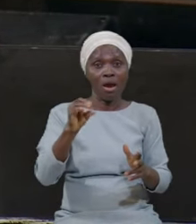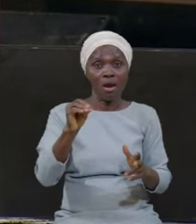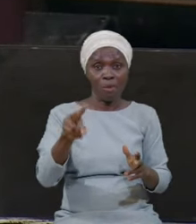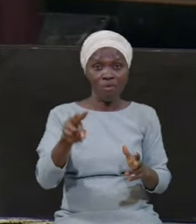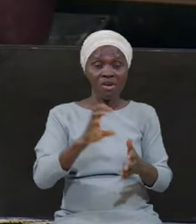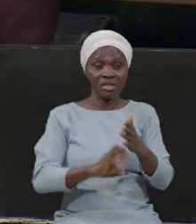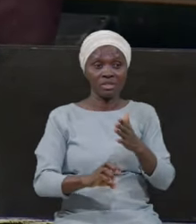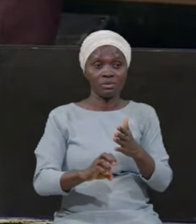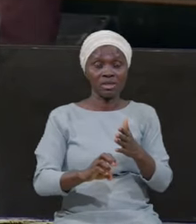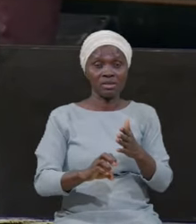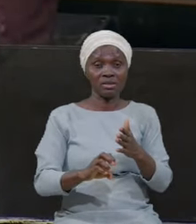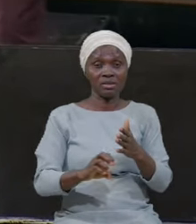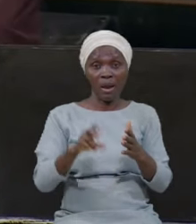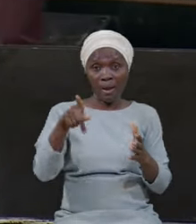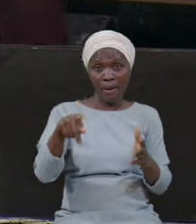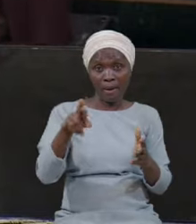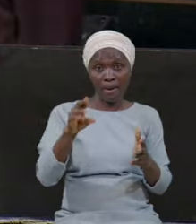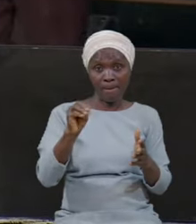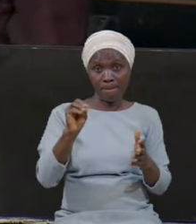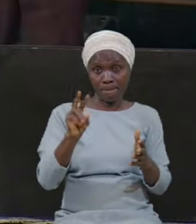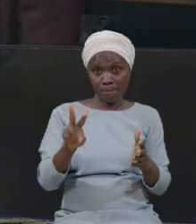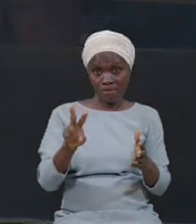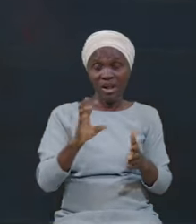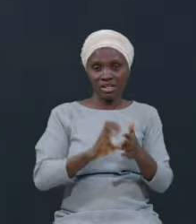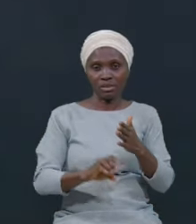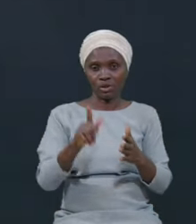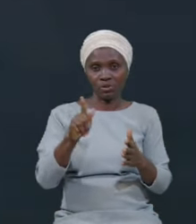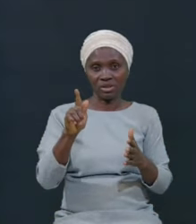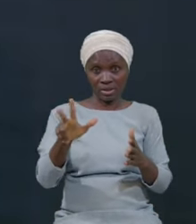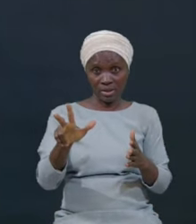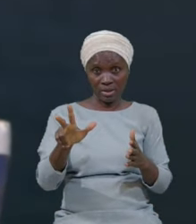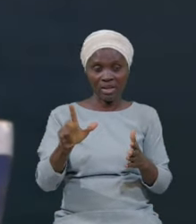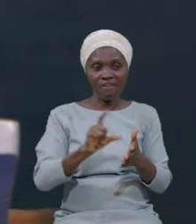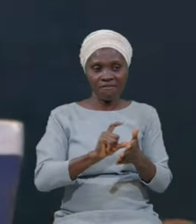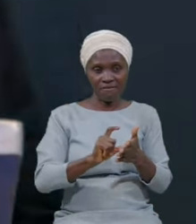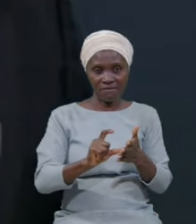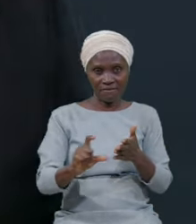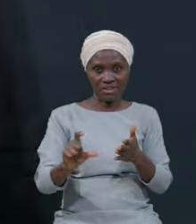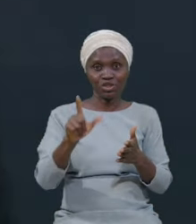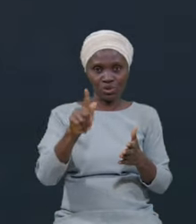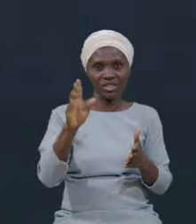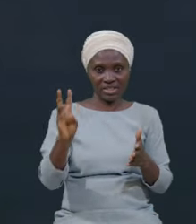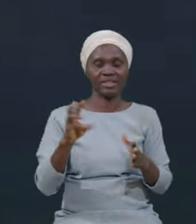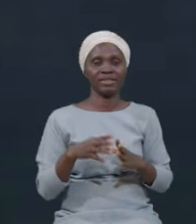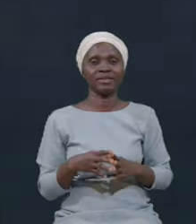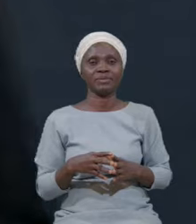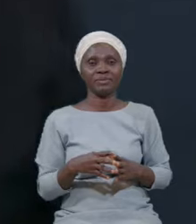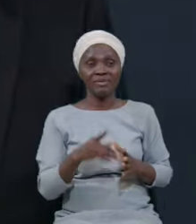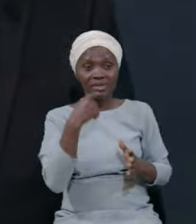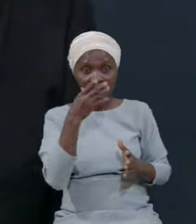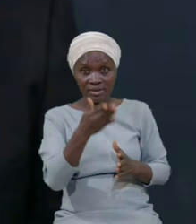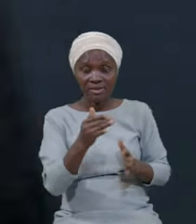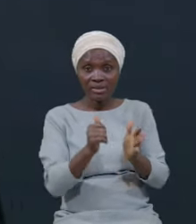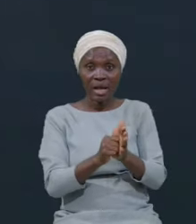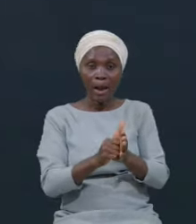Proverbs chapter 23, reading from verse 26, it says, my son,